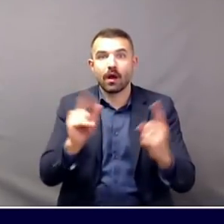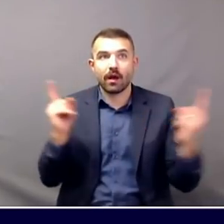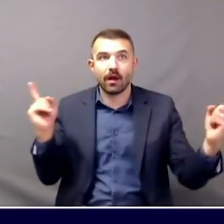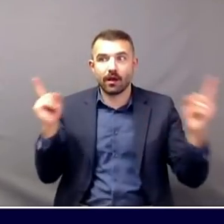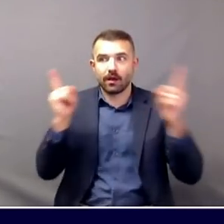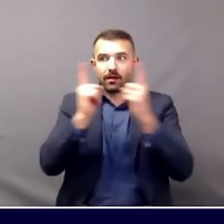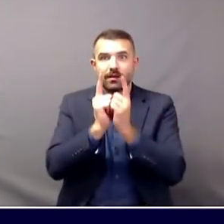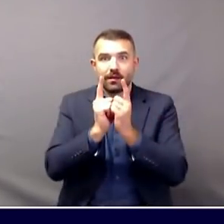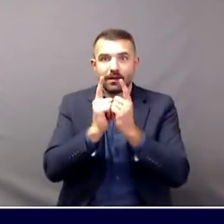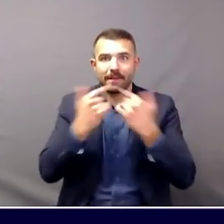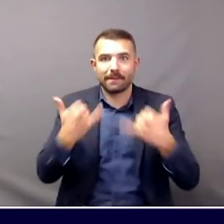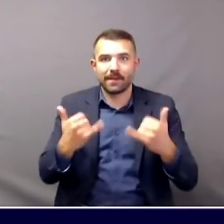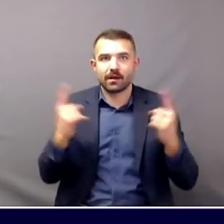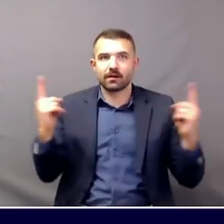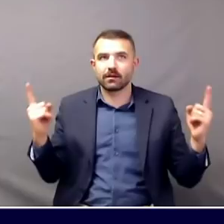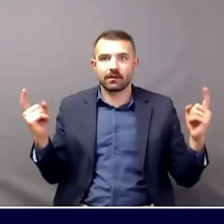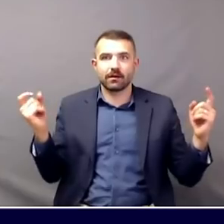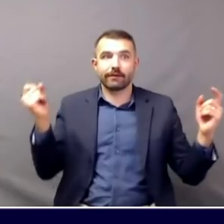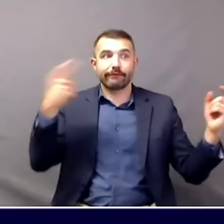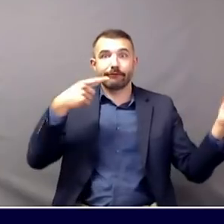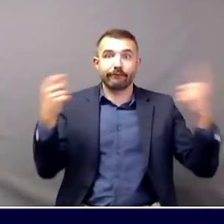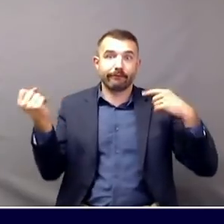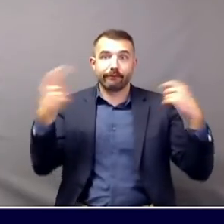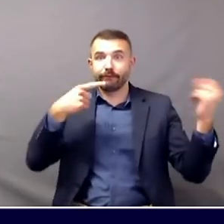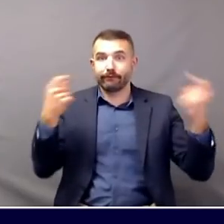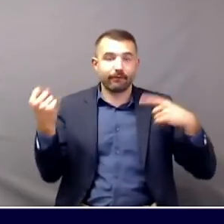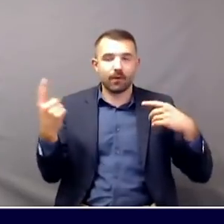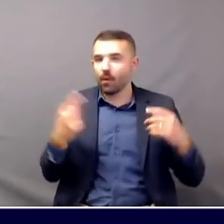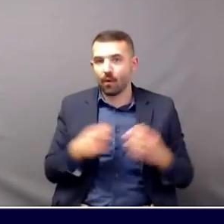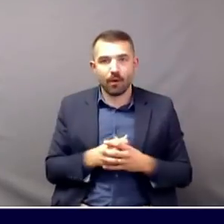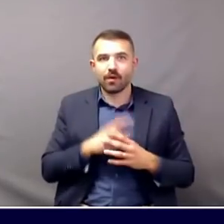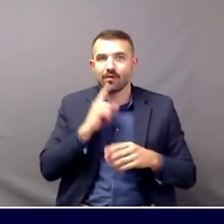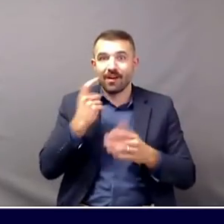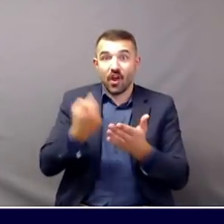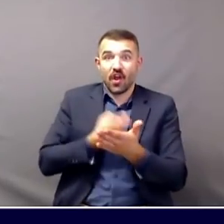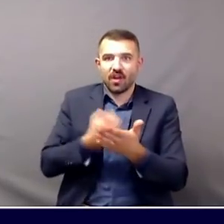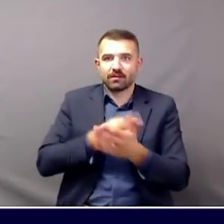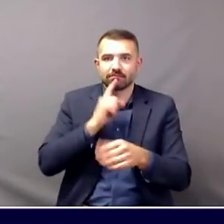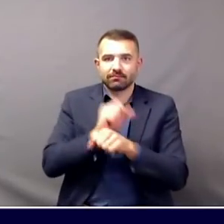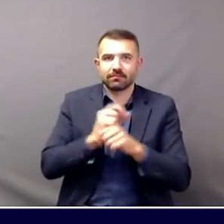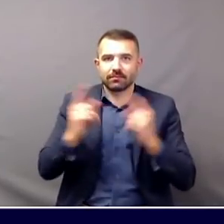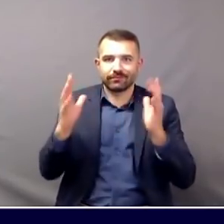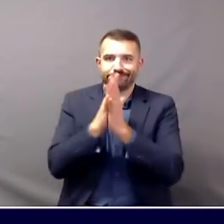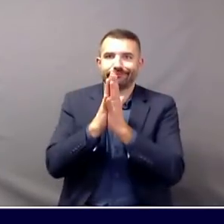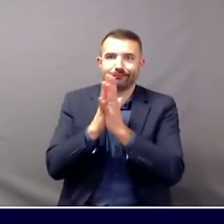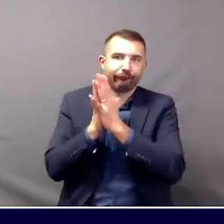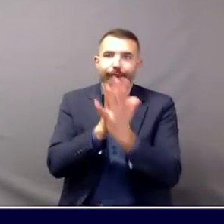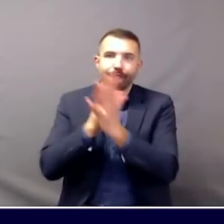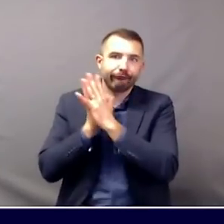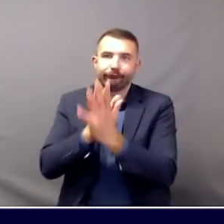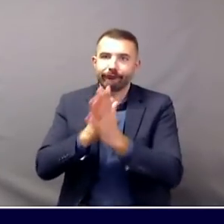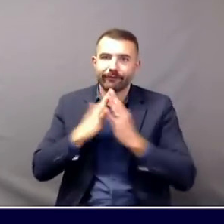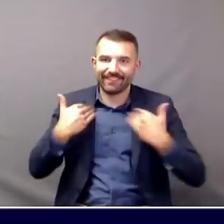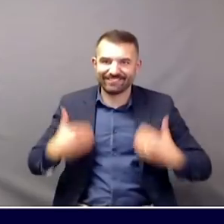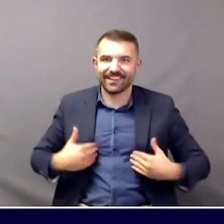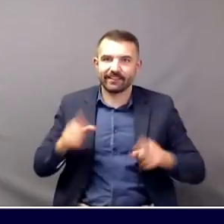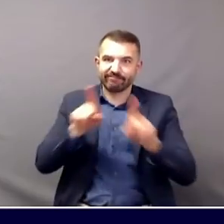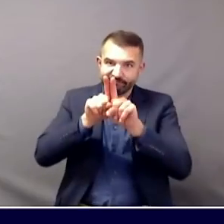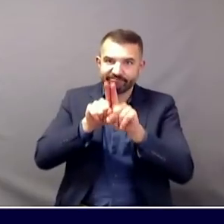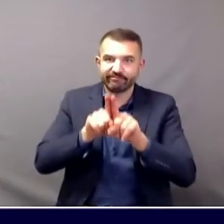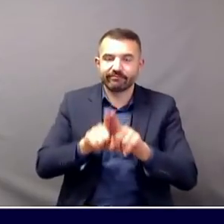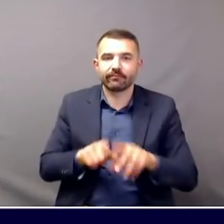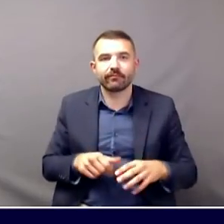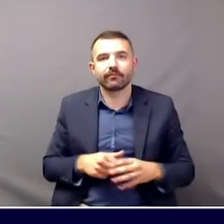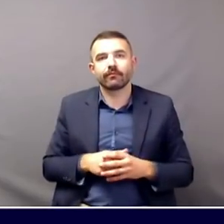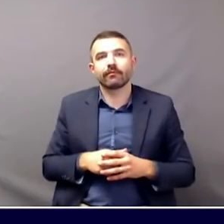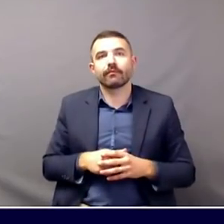I'll just say very briefly, I've had some conversations with colleagues at the US CDC as well as colleagues in other states on